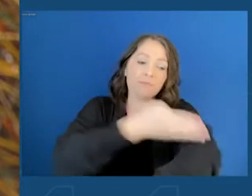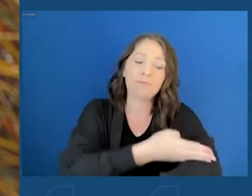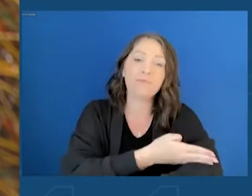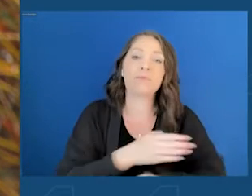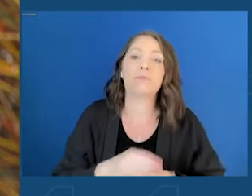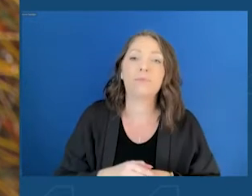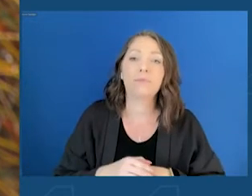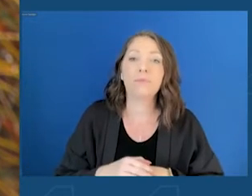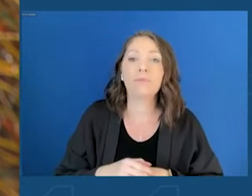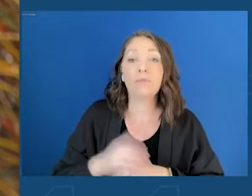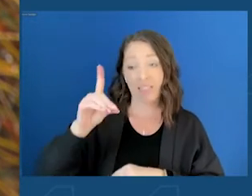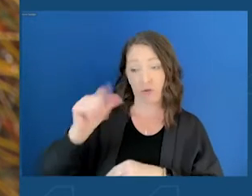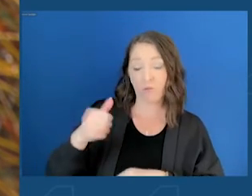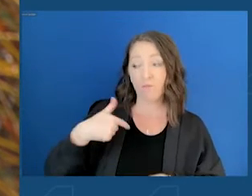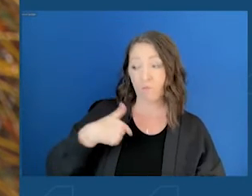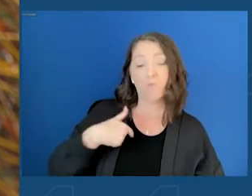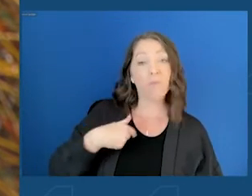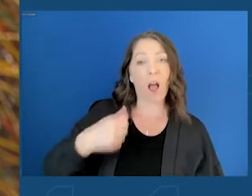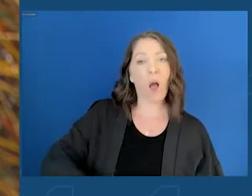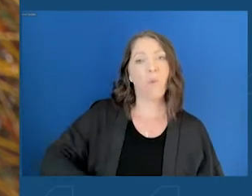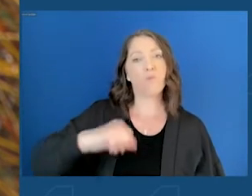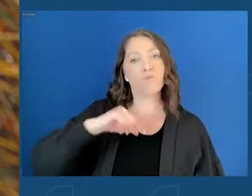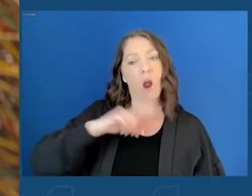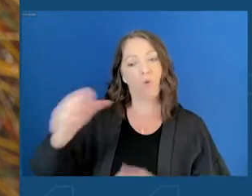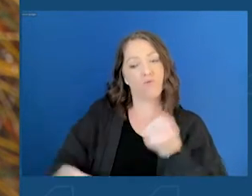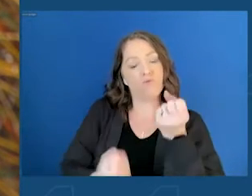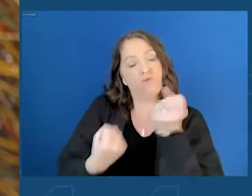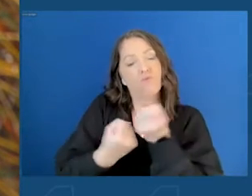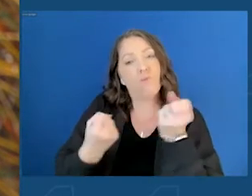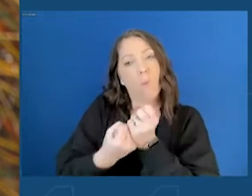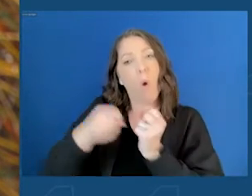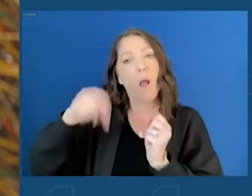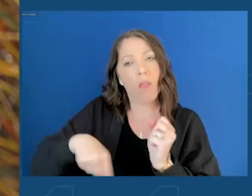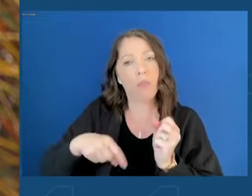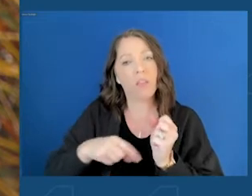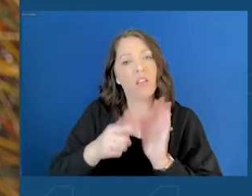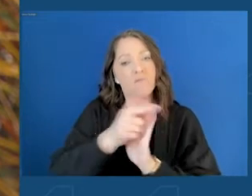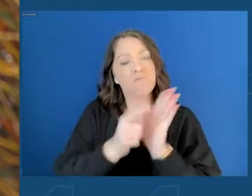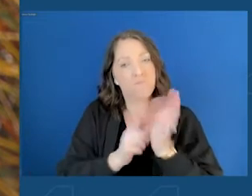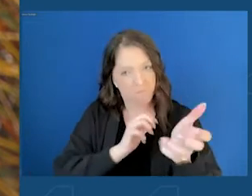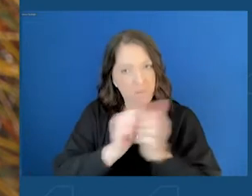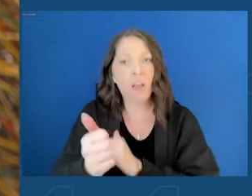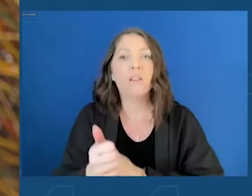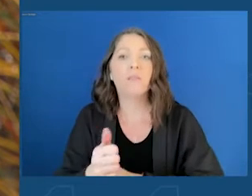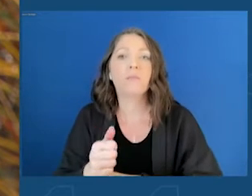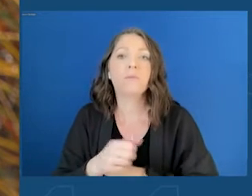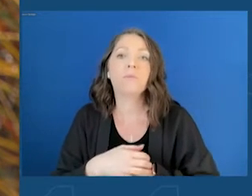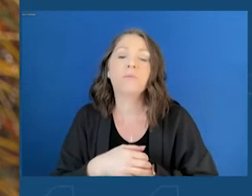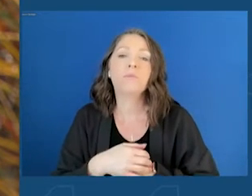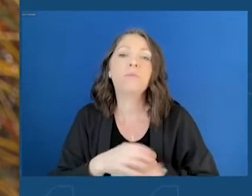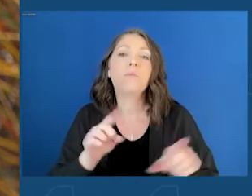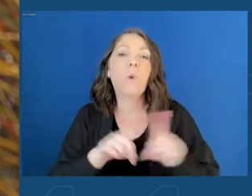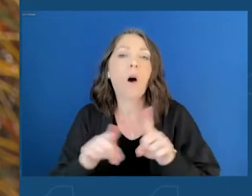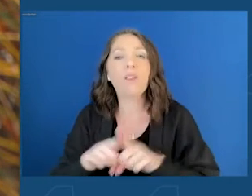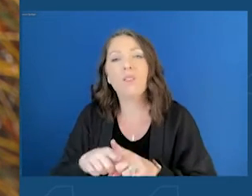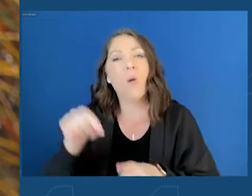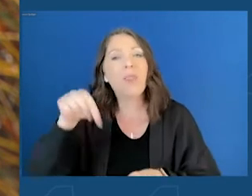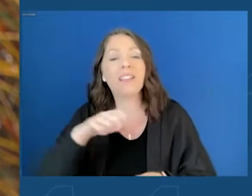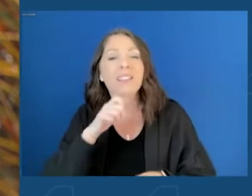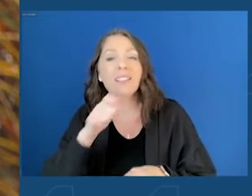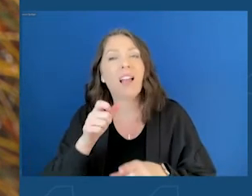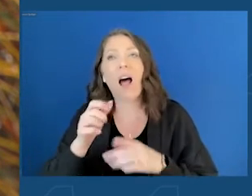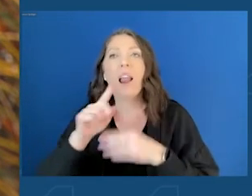attorney, I'm proud to lend my name and my support for the passage of this bill. It's also not about erasing the